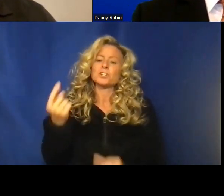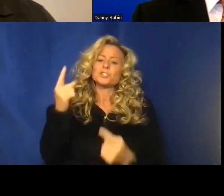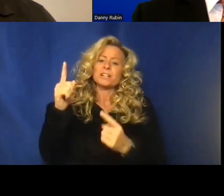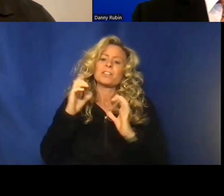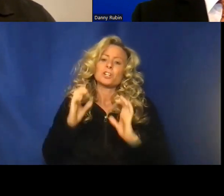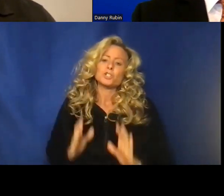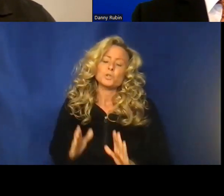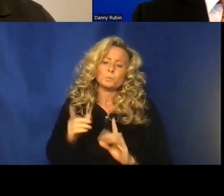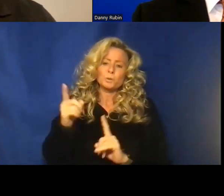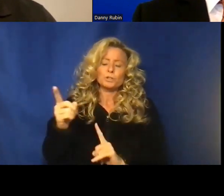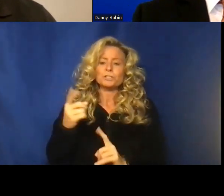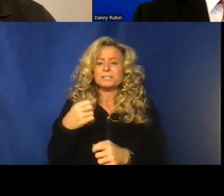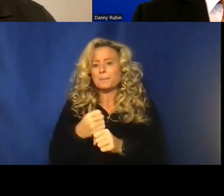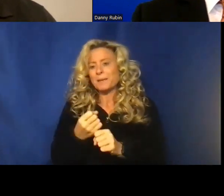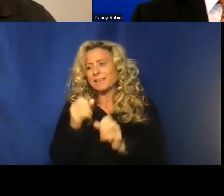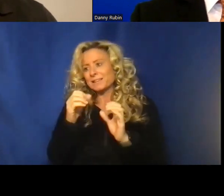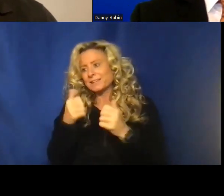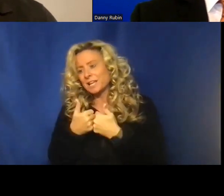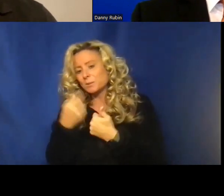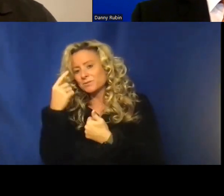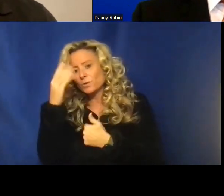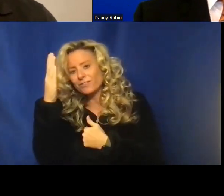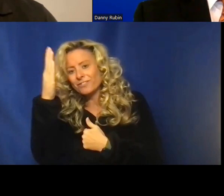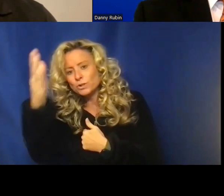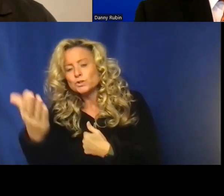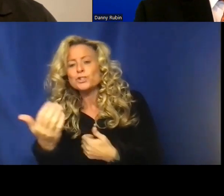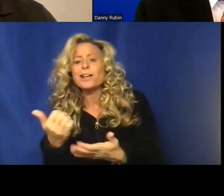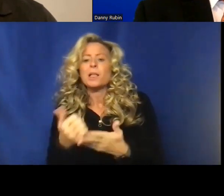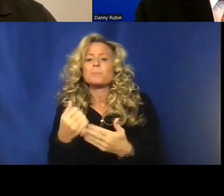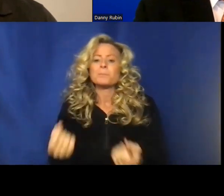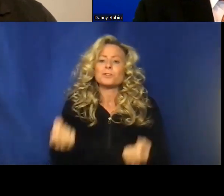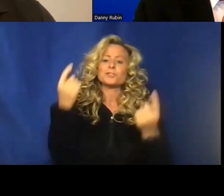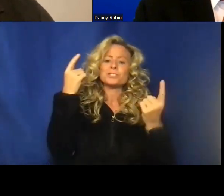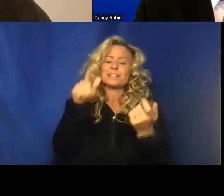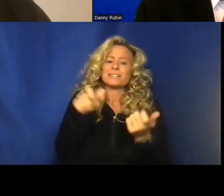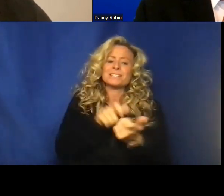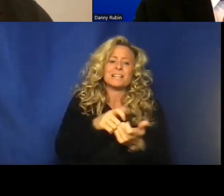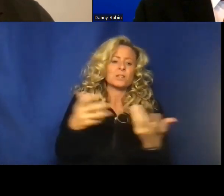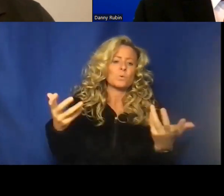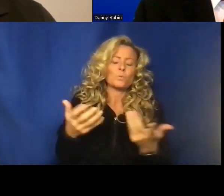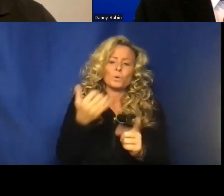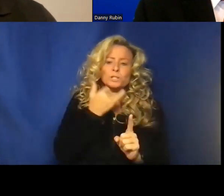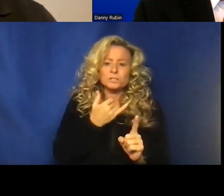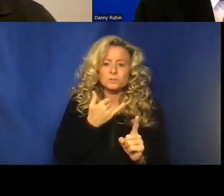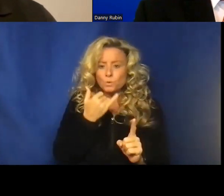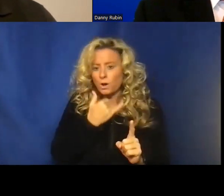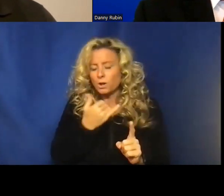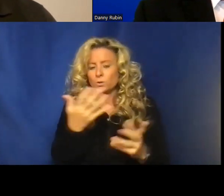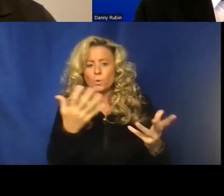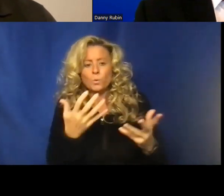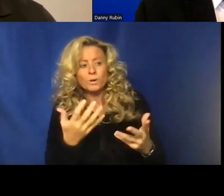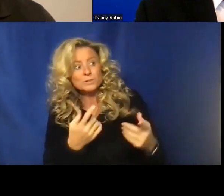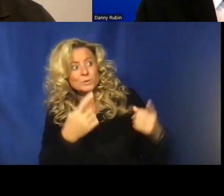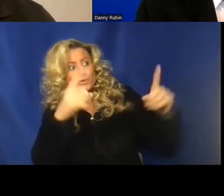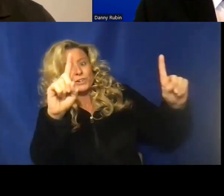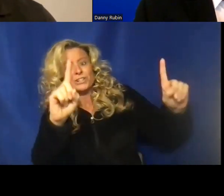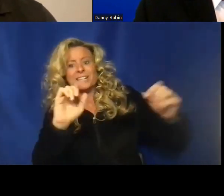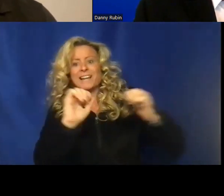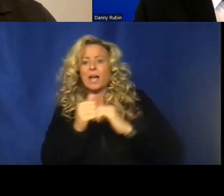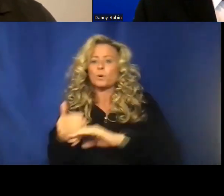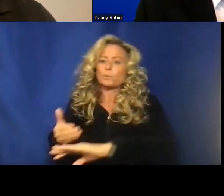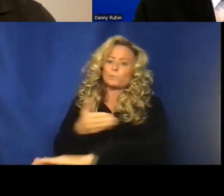that they wanted to make games for in the future, help them understand what was working in their marketing campaigns, what they could